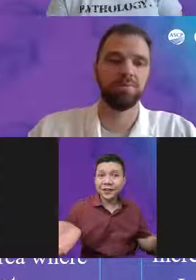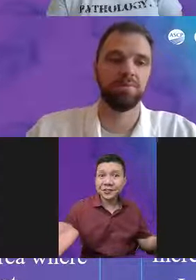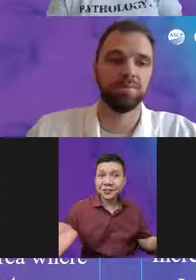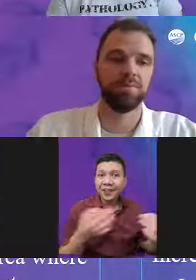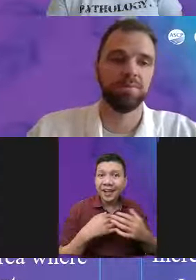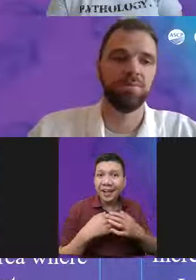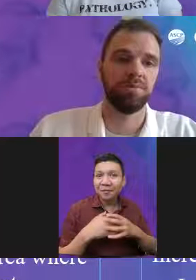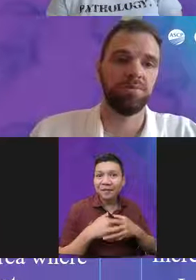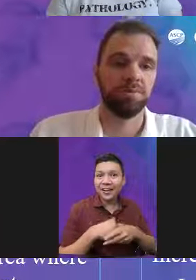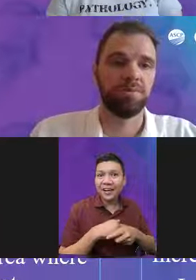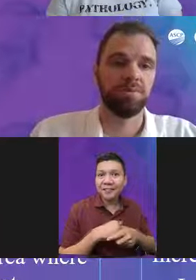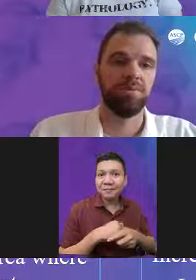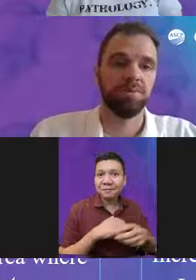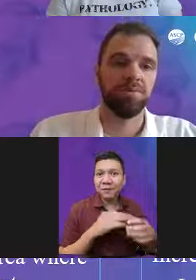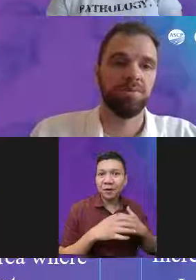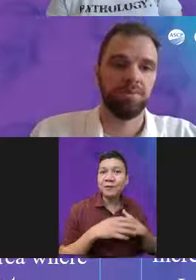for action,